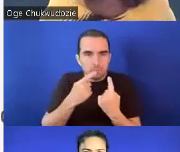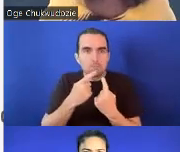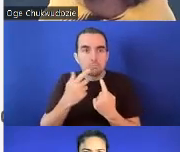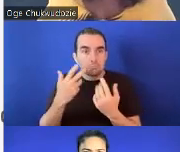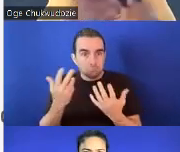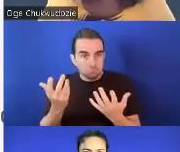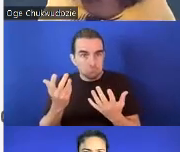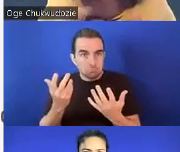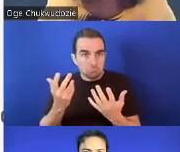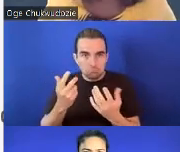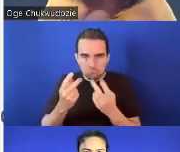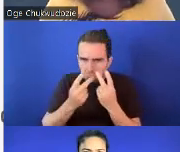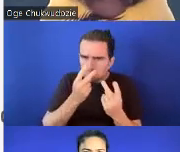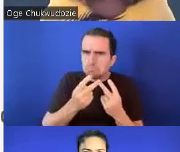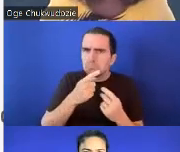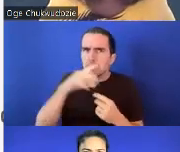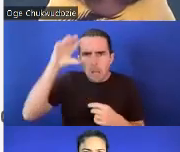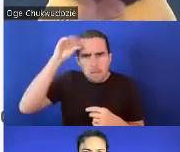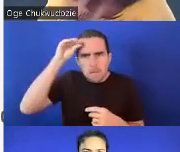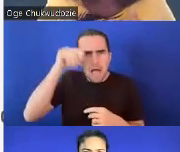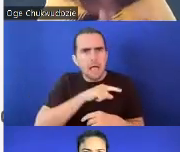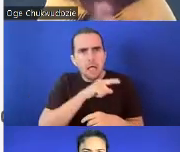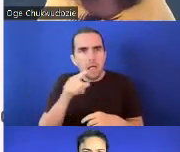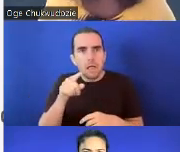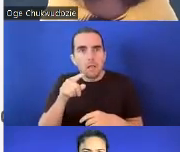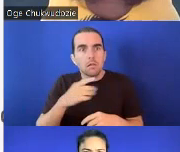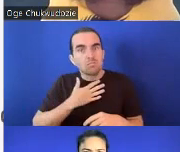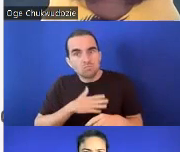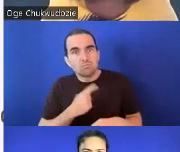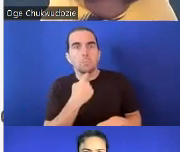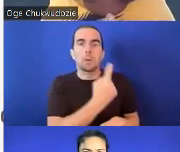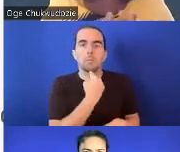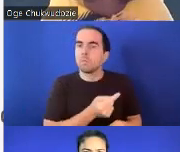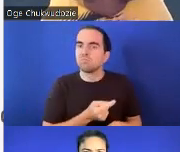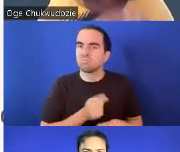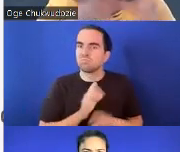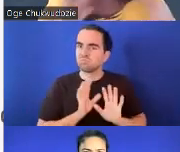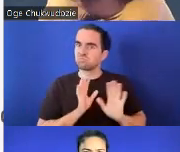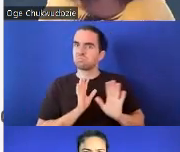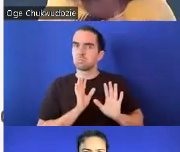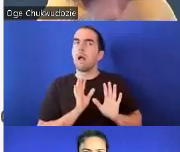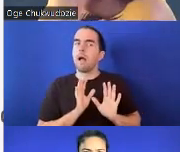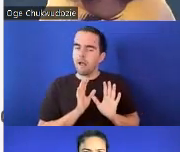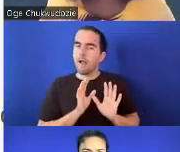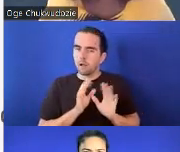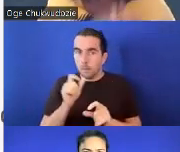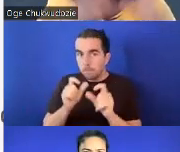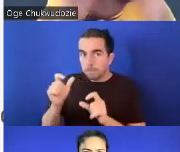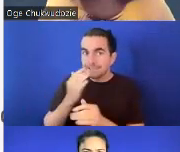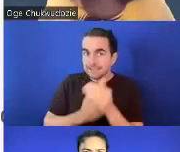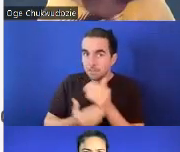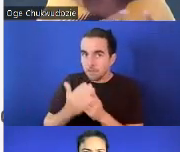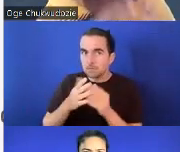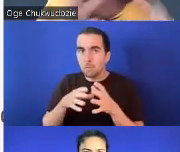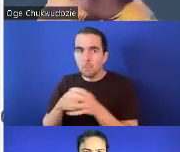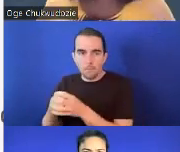some other groups, while children, so you explore all these things to ensure that whatever system you have is